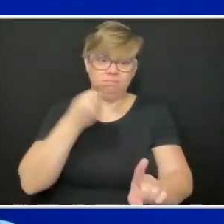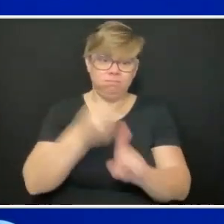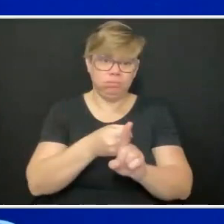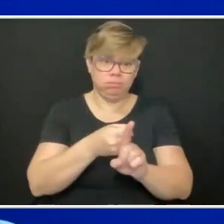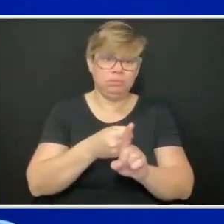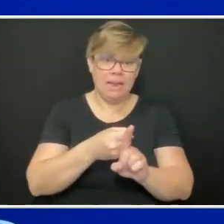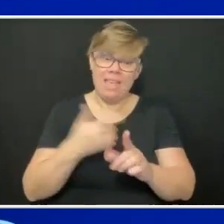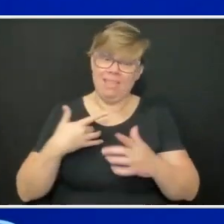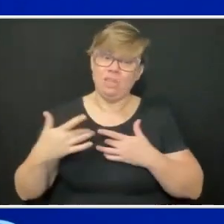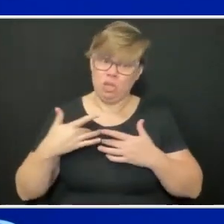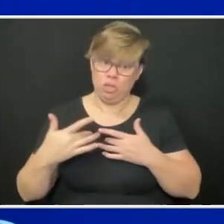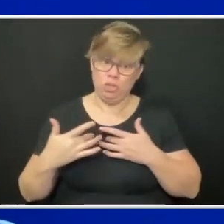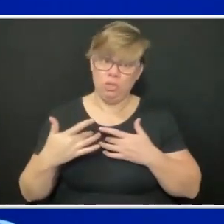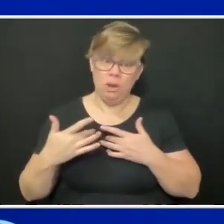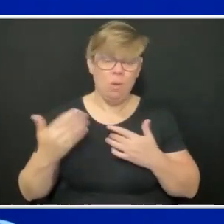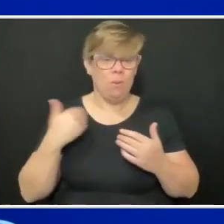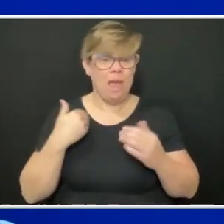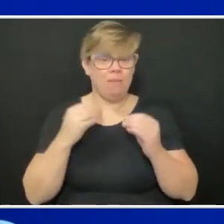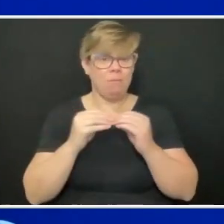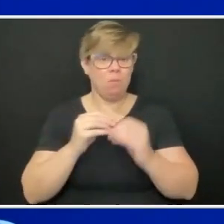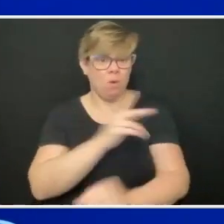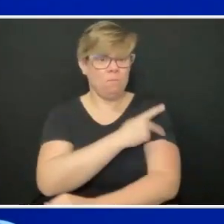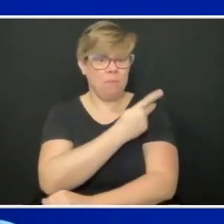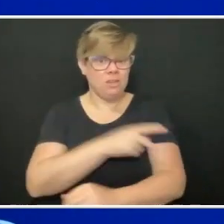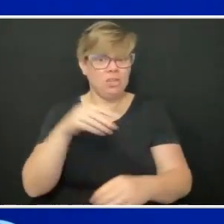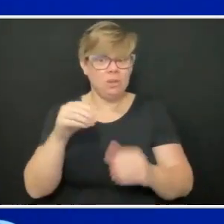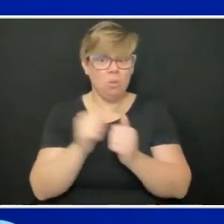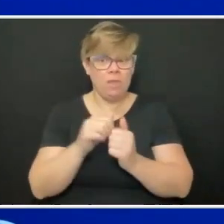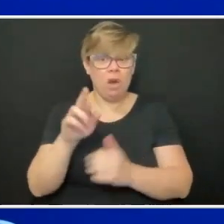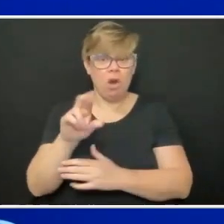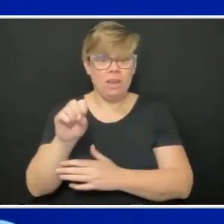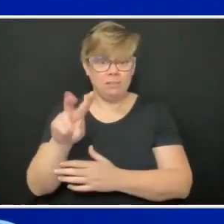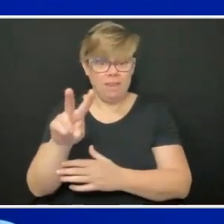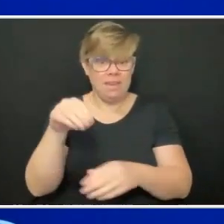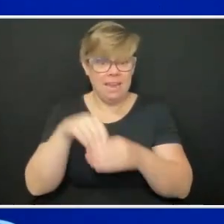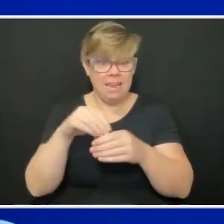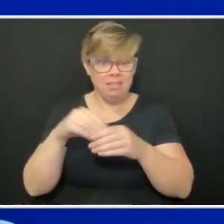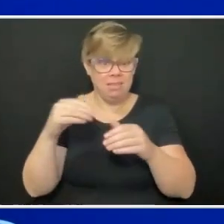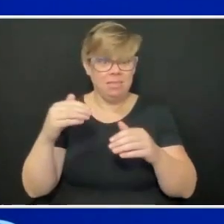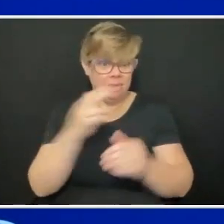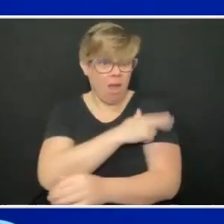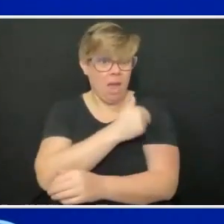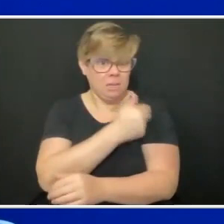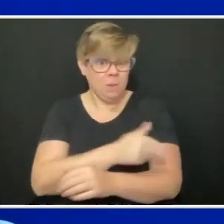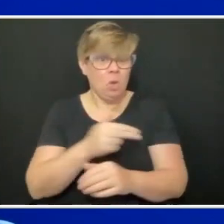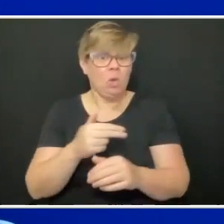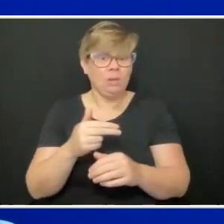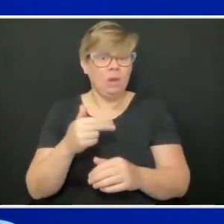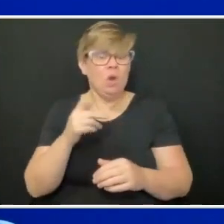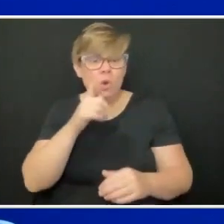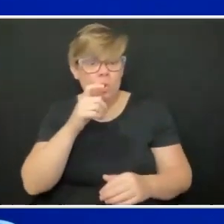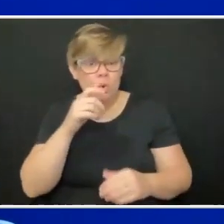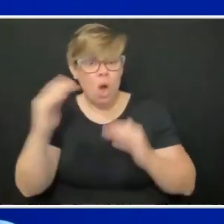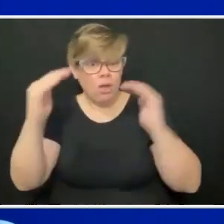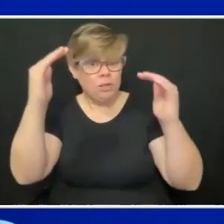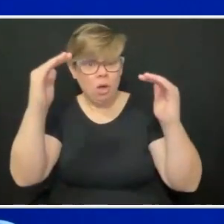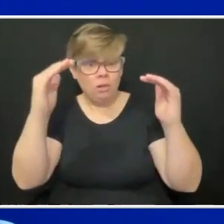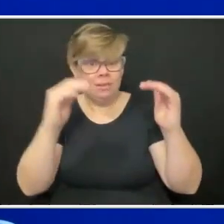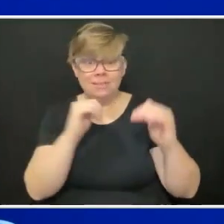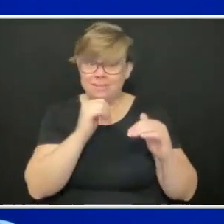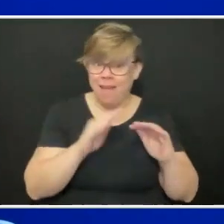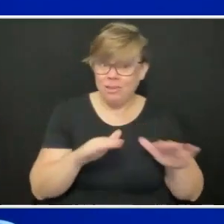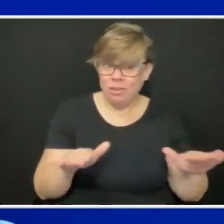that right now we have more patients with RSV in our hospital that are adults compared to children. But again, that's in the context of this being more of an